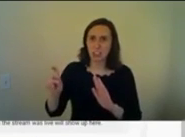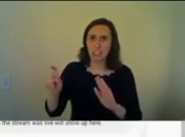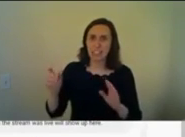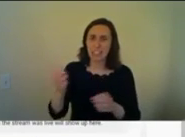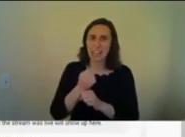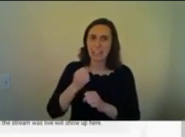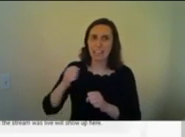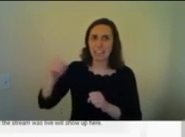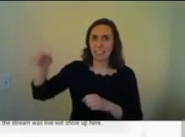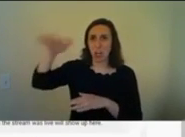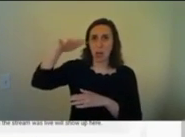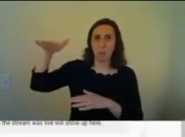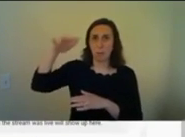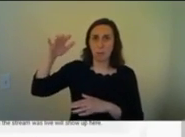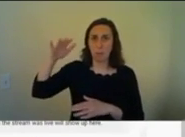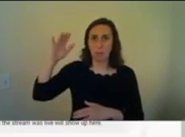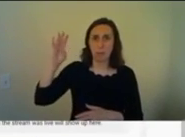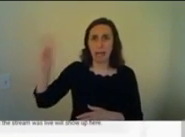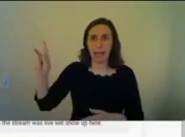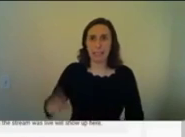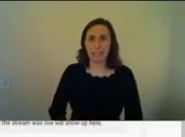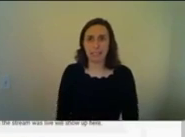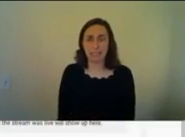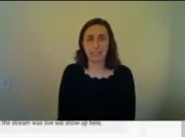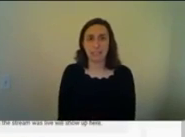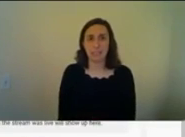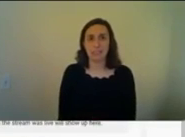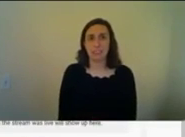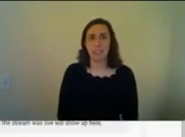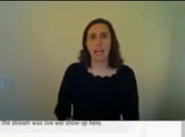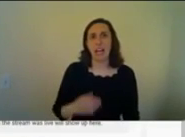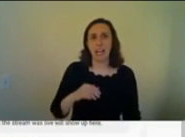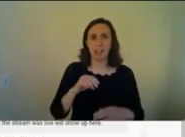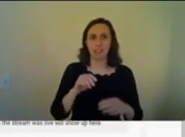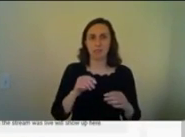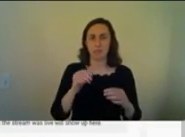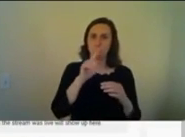Right, and I'll put a question mark over it because that's what we're checking right now.